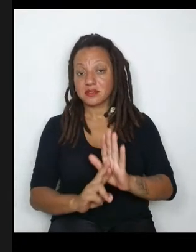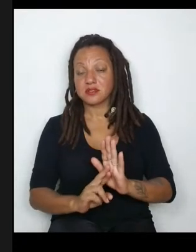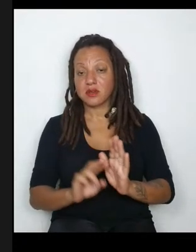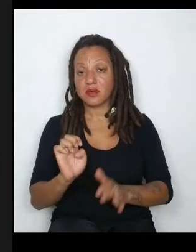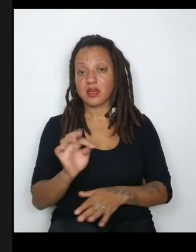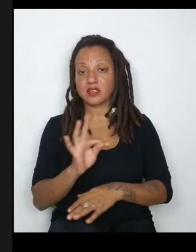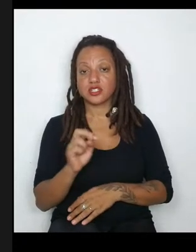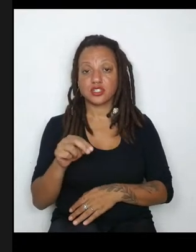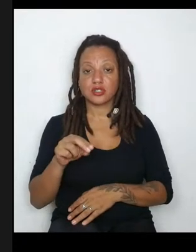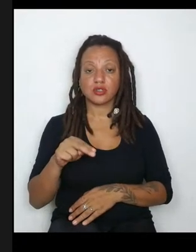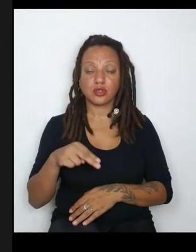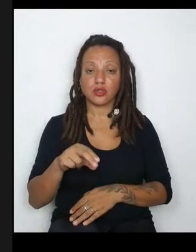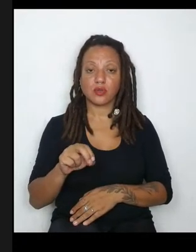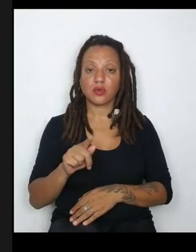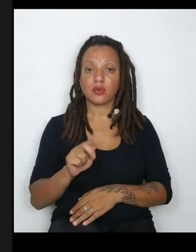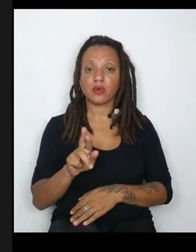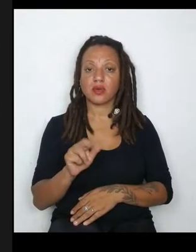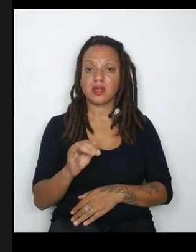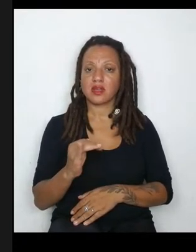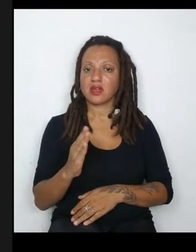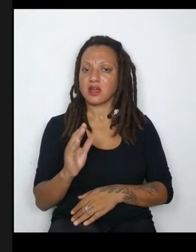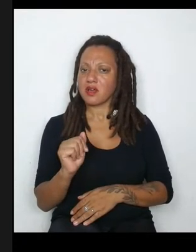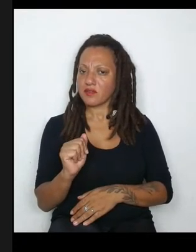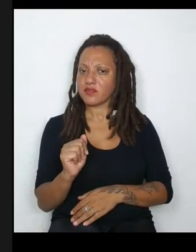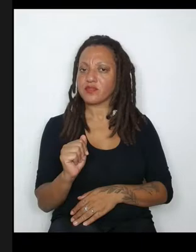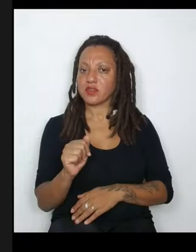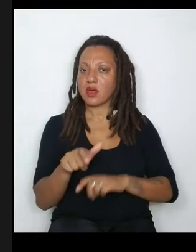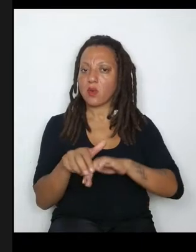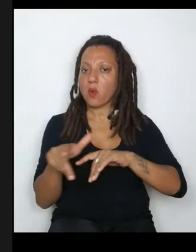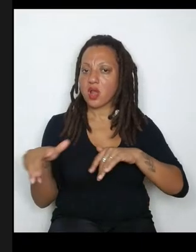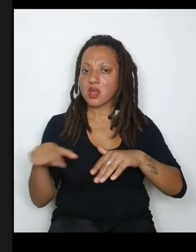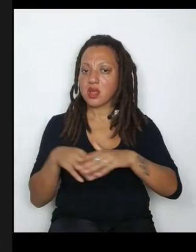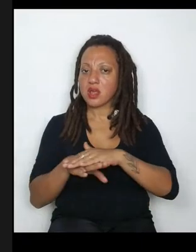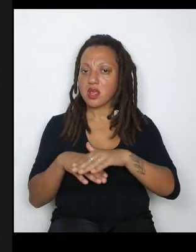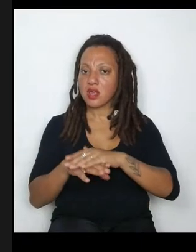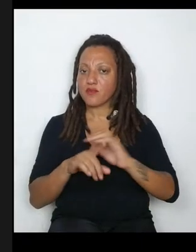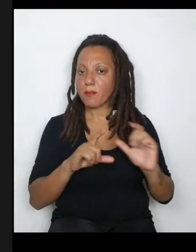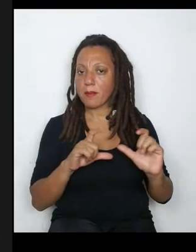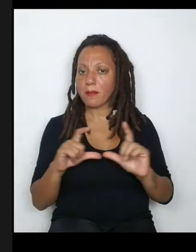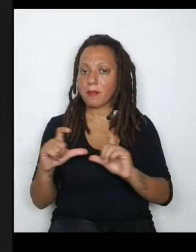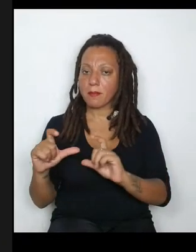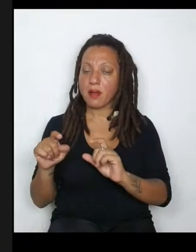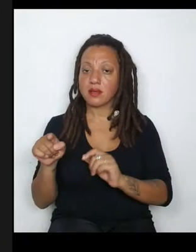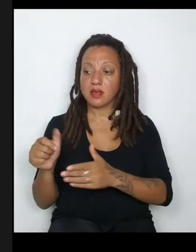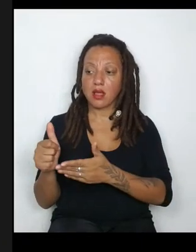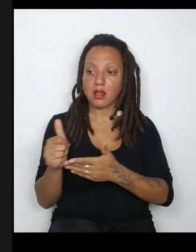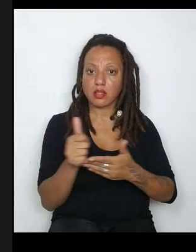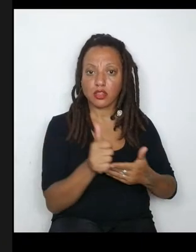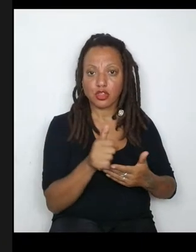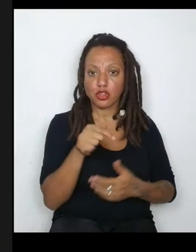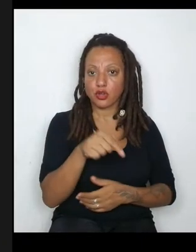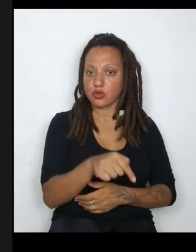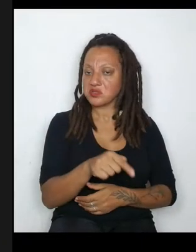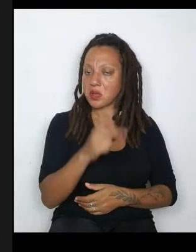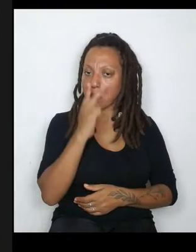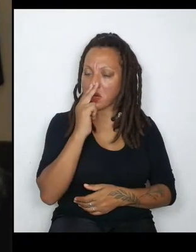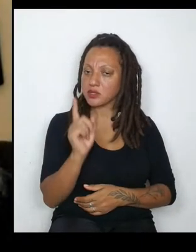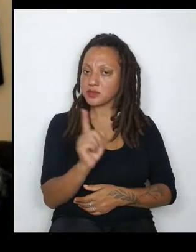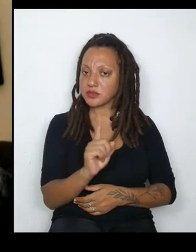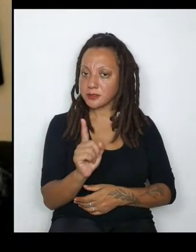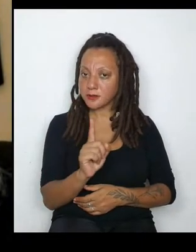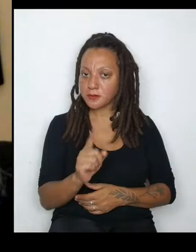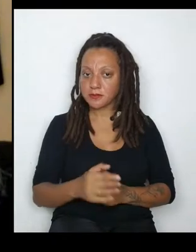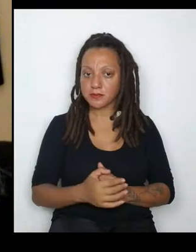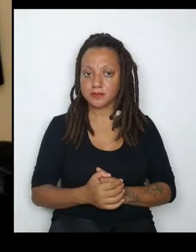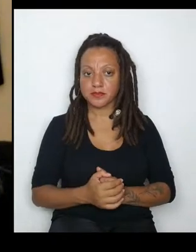archive that gogap brought with him i don't think uh the illustrations of the